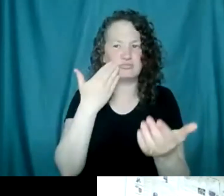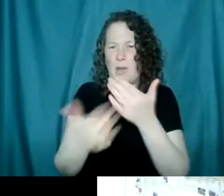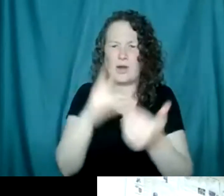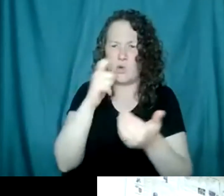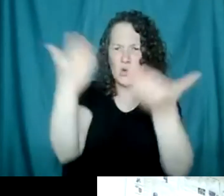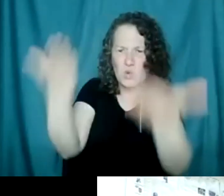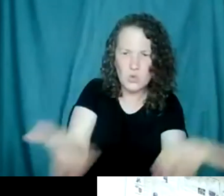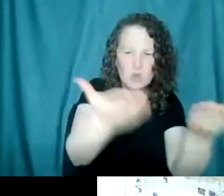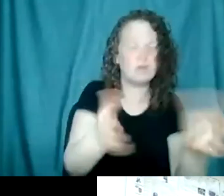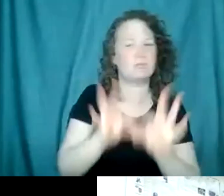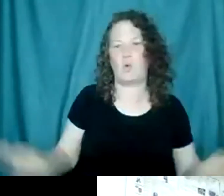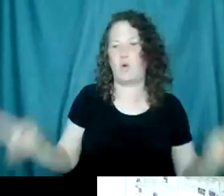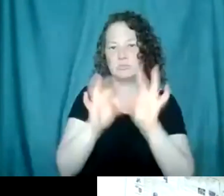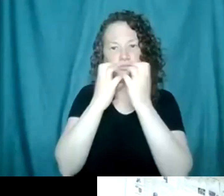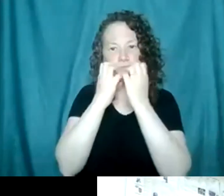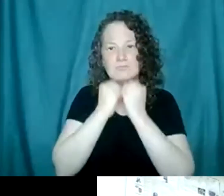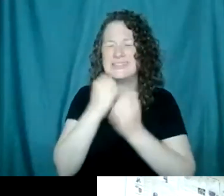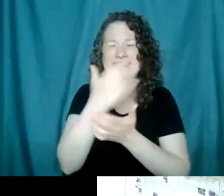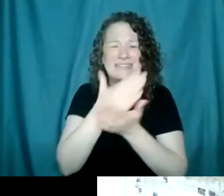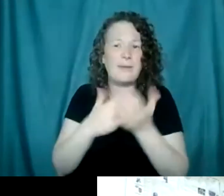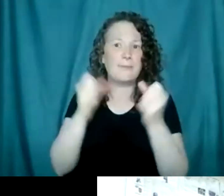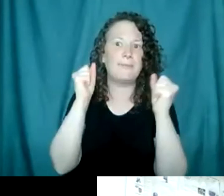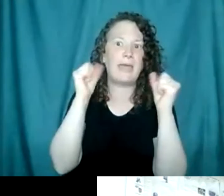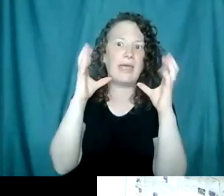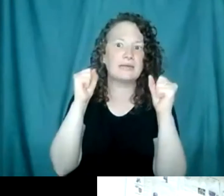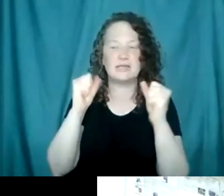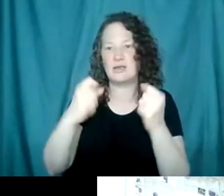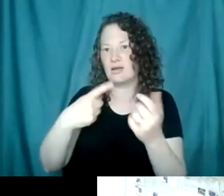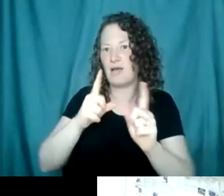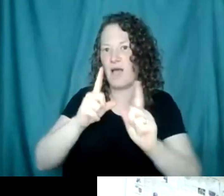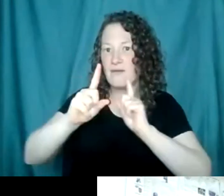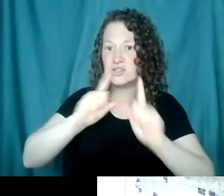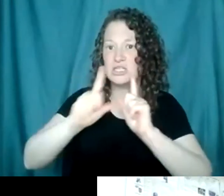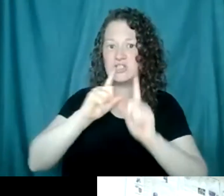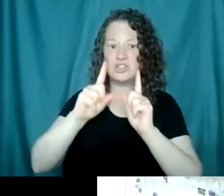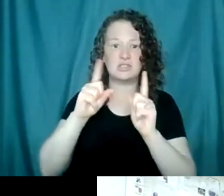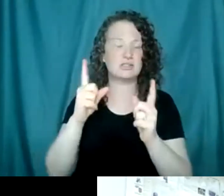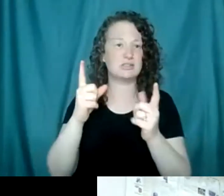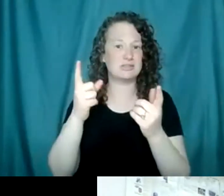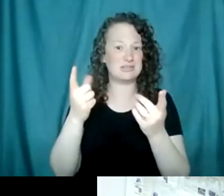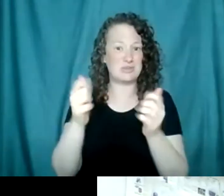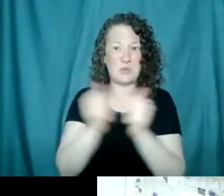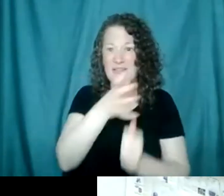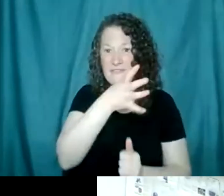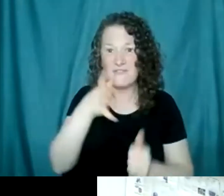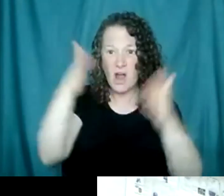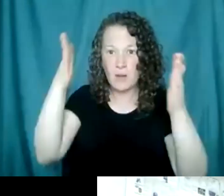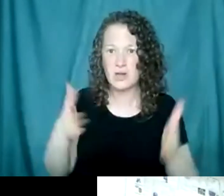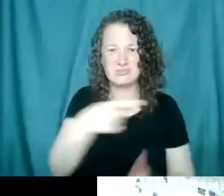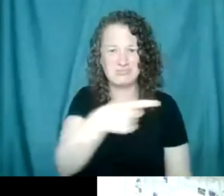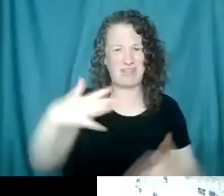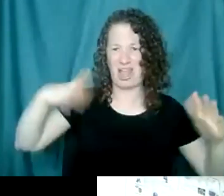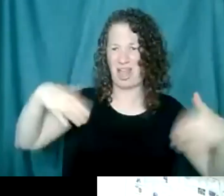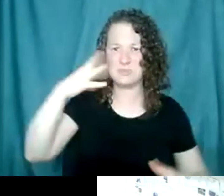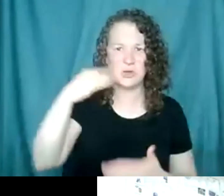of the most amazing conversations I've had were with farmers who never went to college.